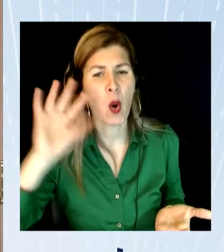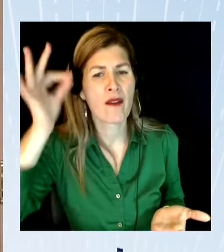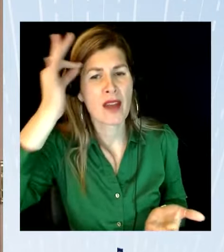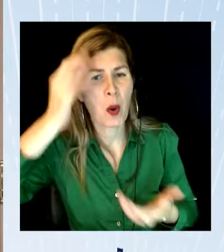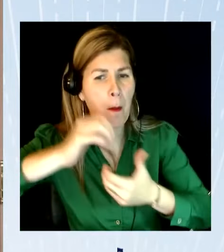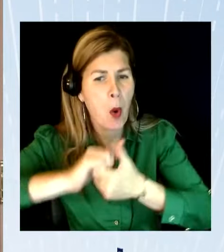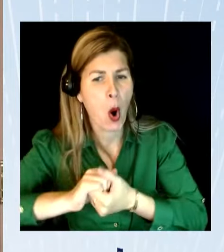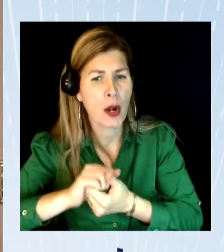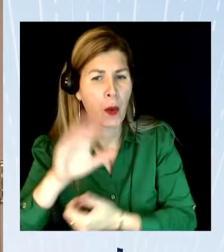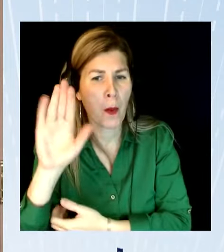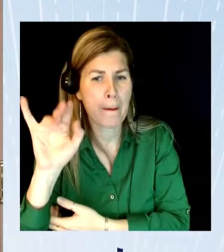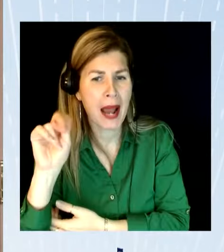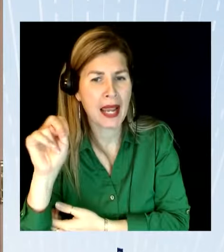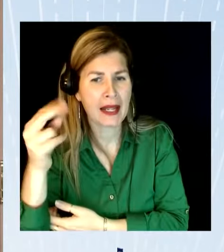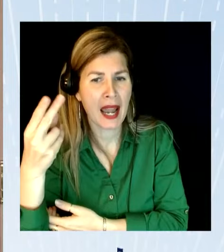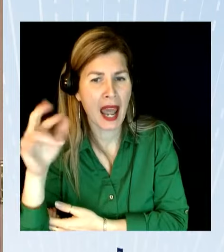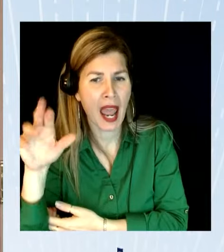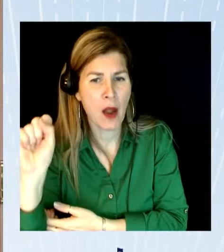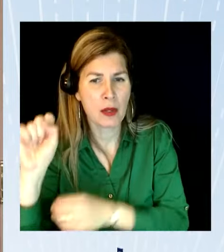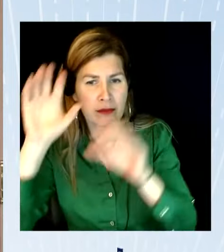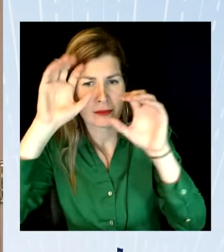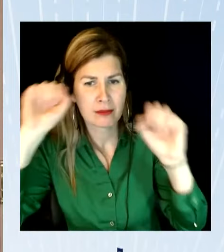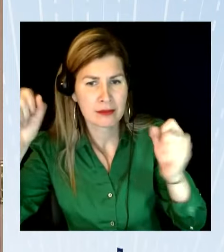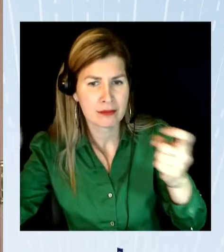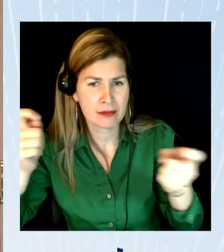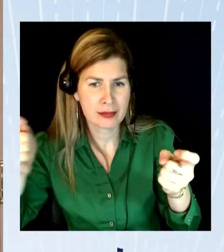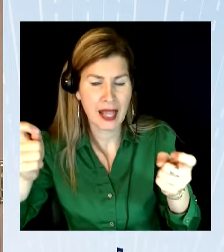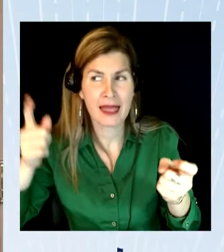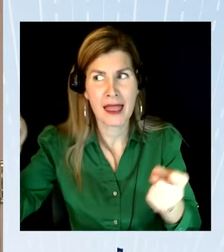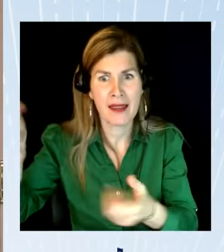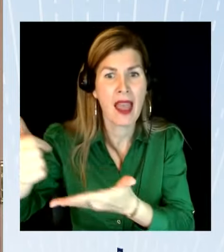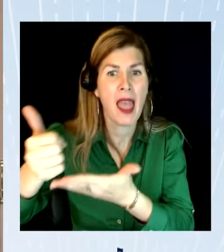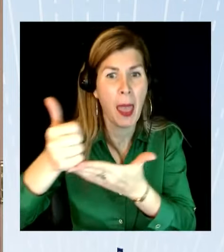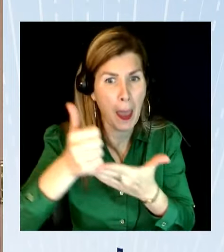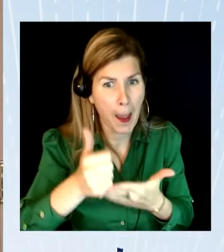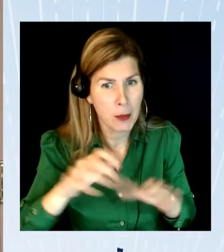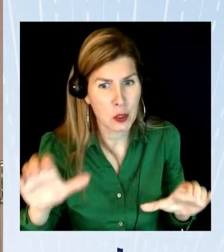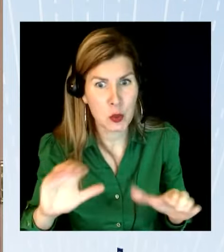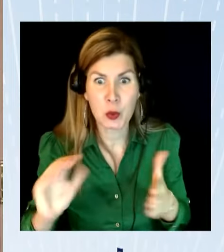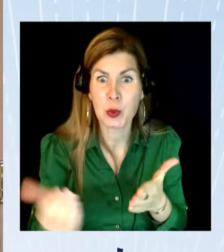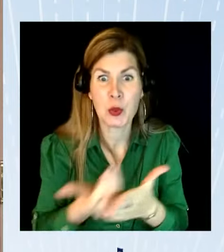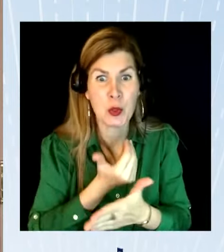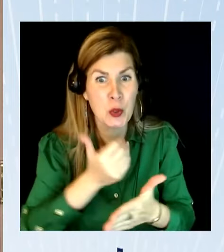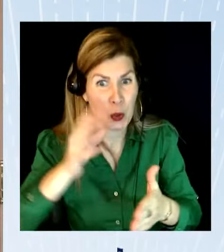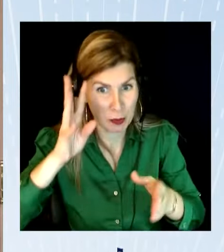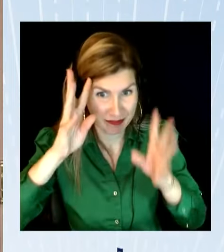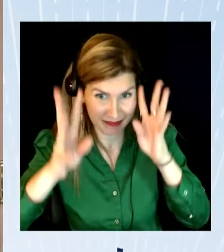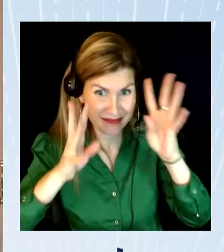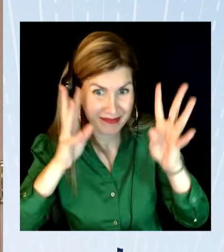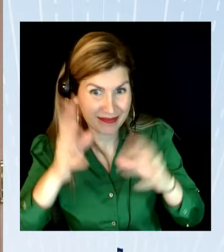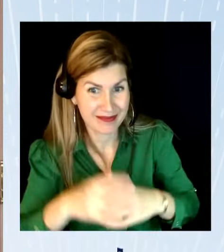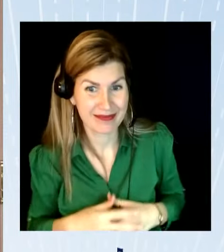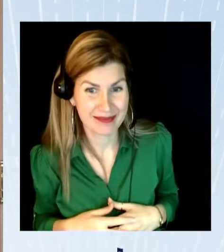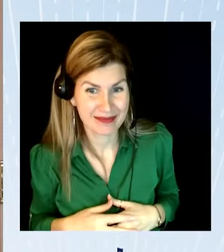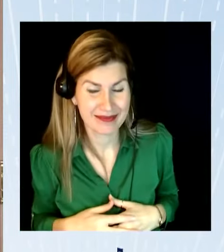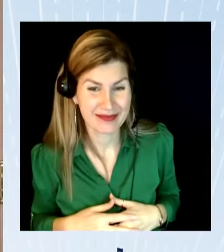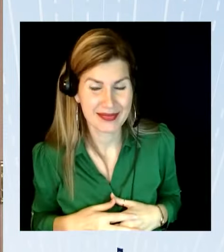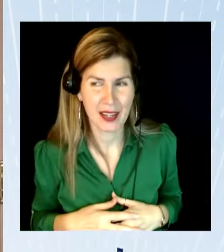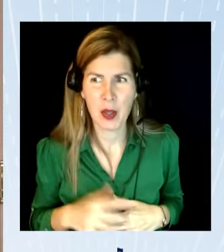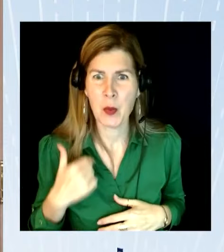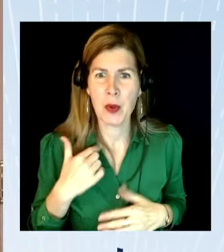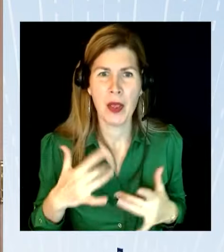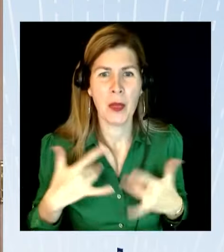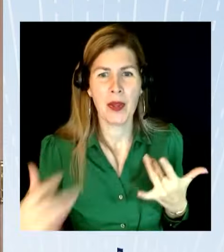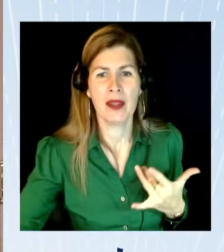Biden administration has enabled us to do new innovations. We're thrilled to be a finalist in the Commerce